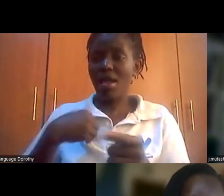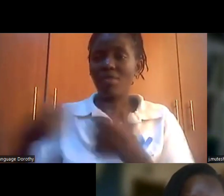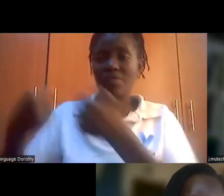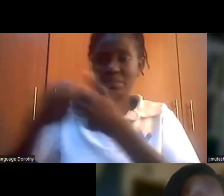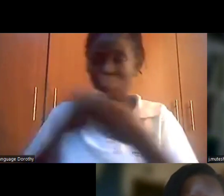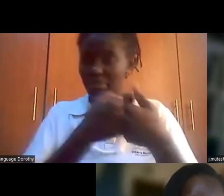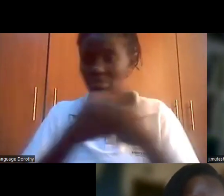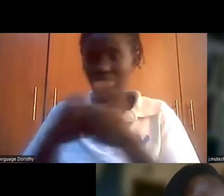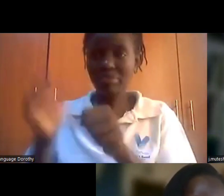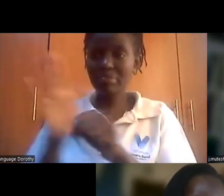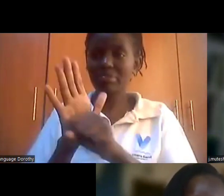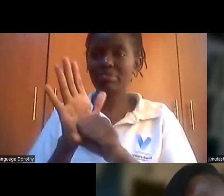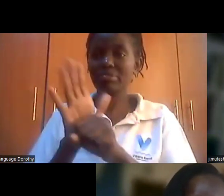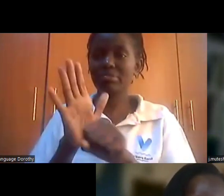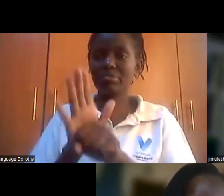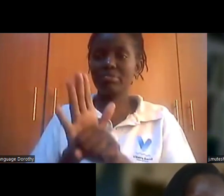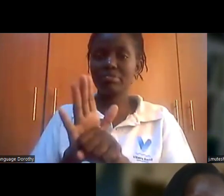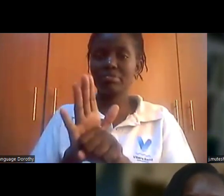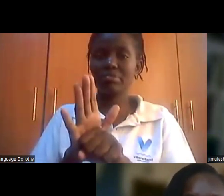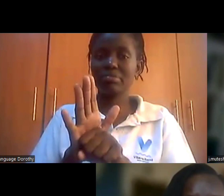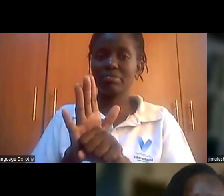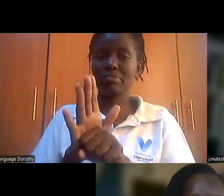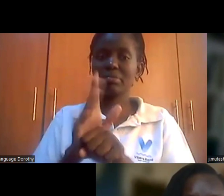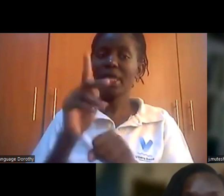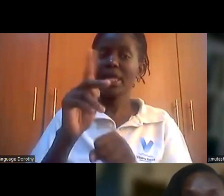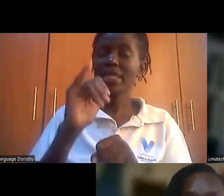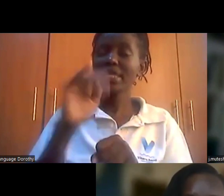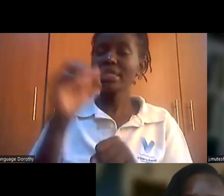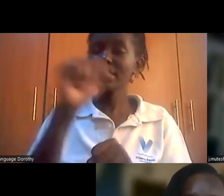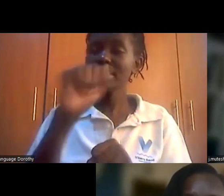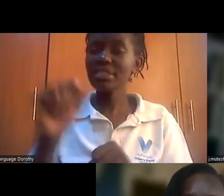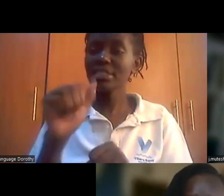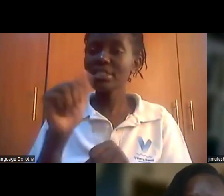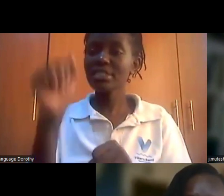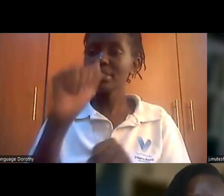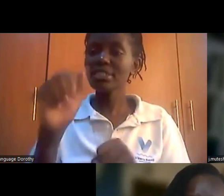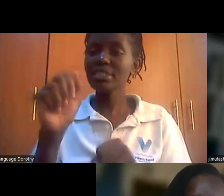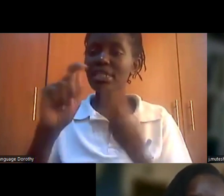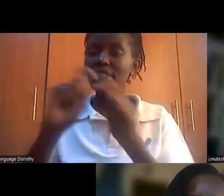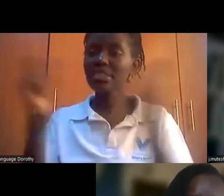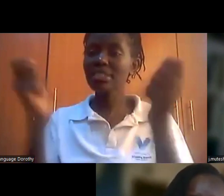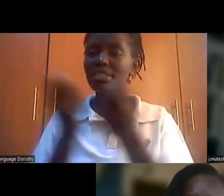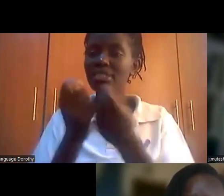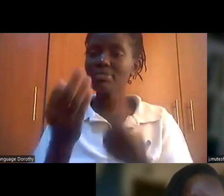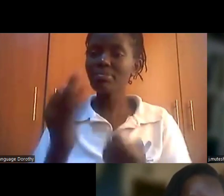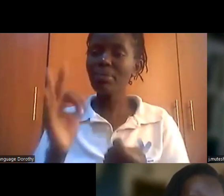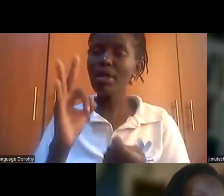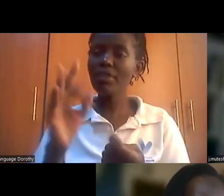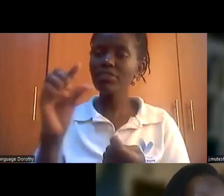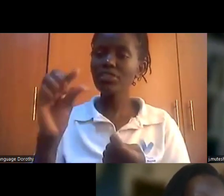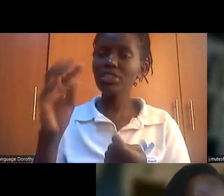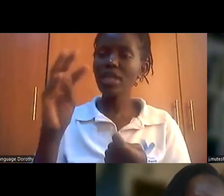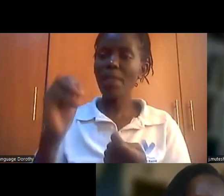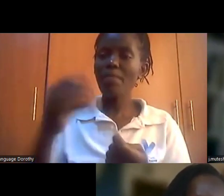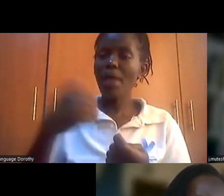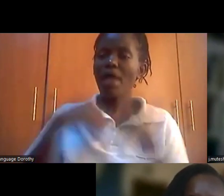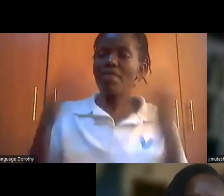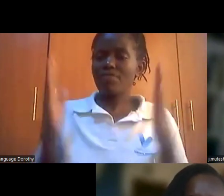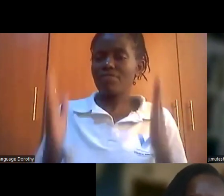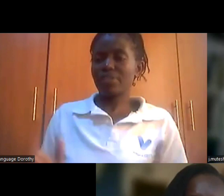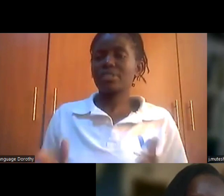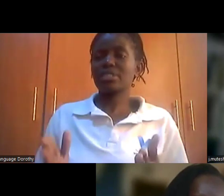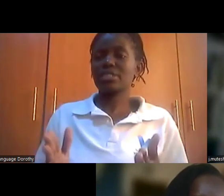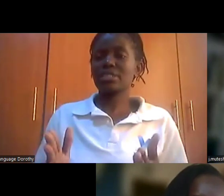medicalized FGM or Kisasa type of FGM also have the immediate physical complications, sexual